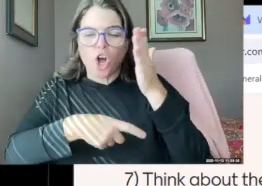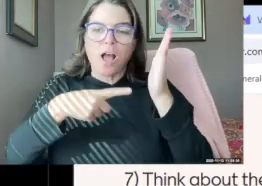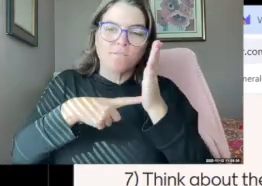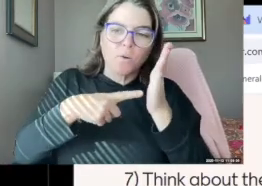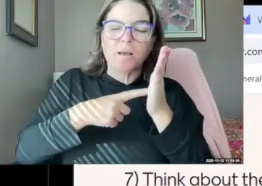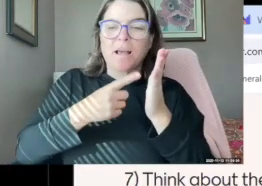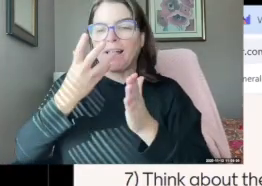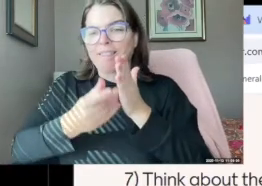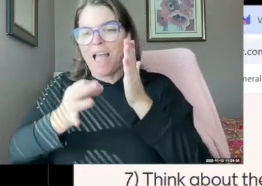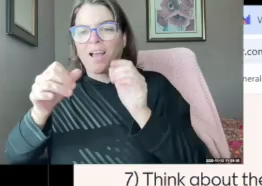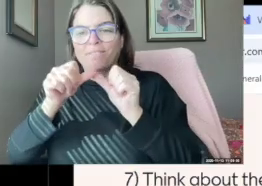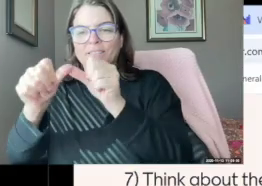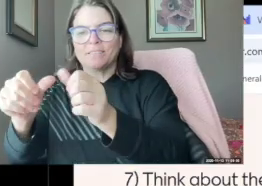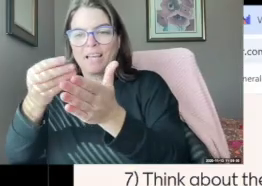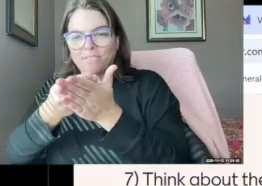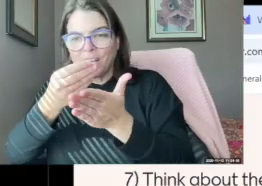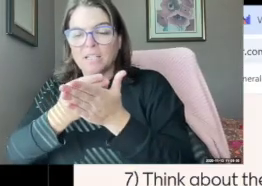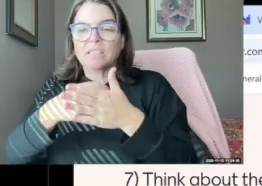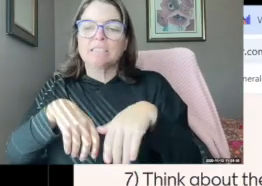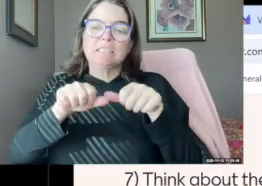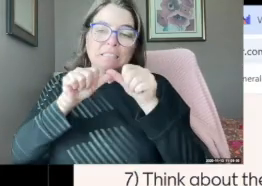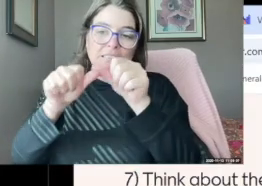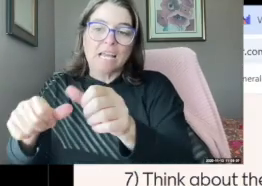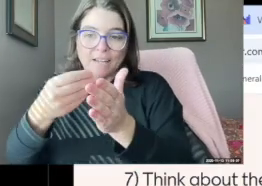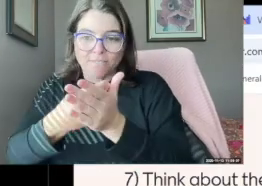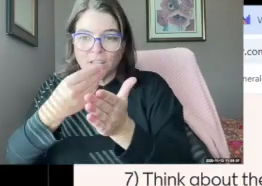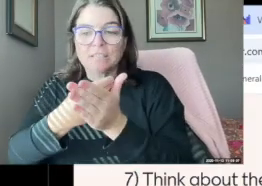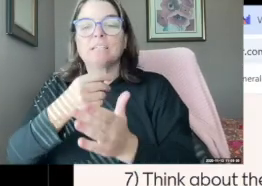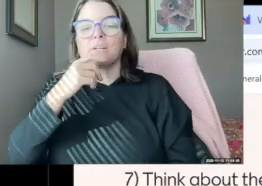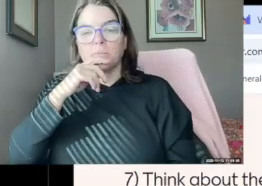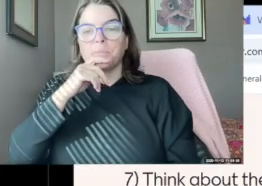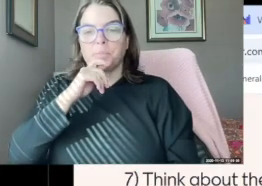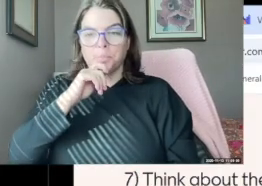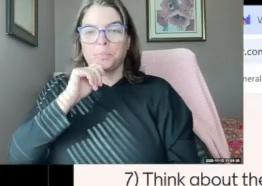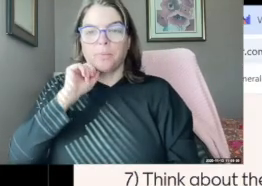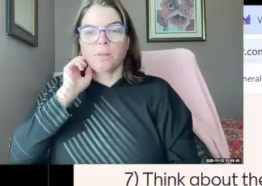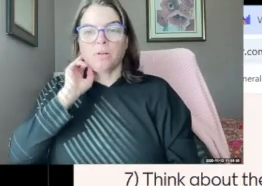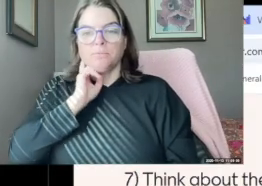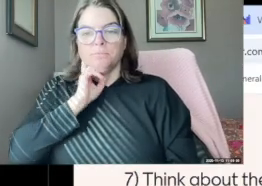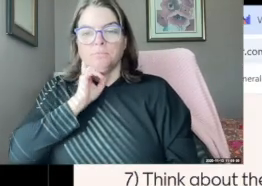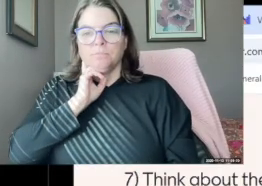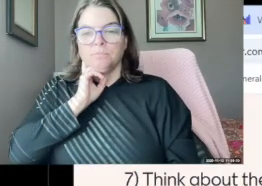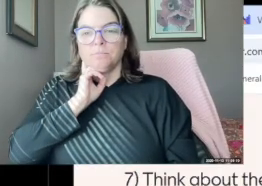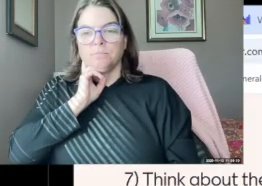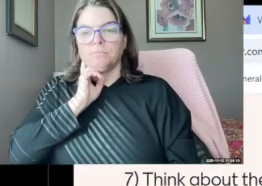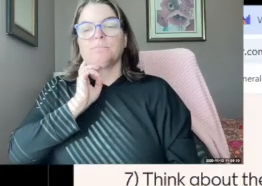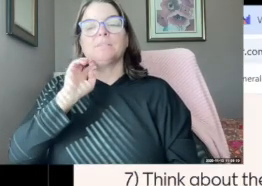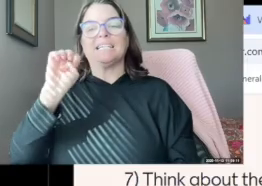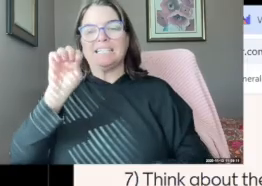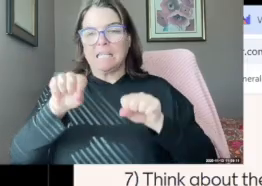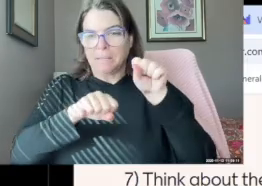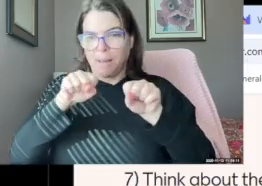Common themes so far: funding, infrastructure, education cost, affordability, lack of